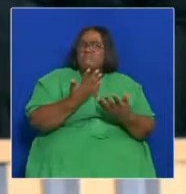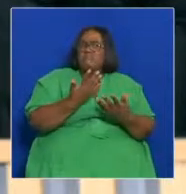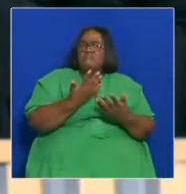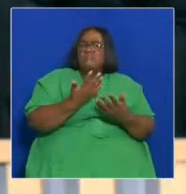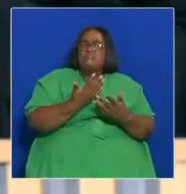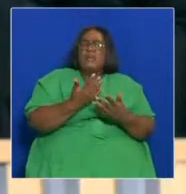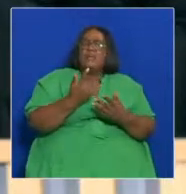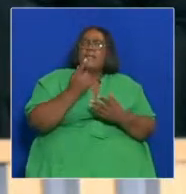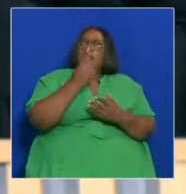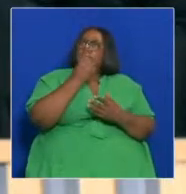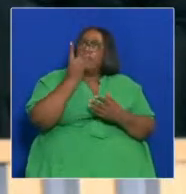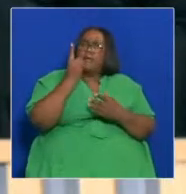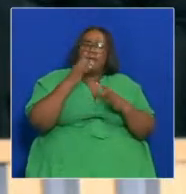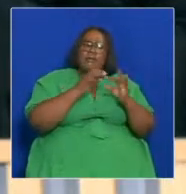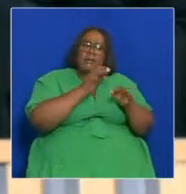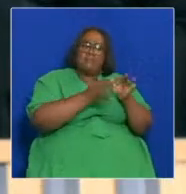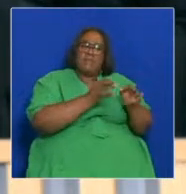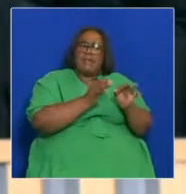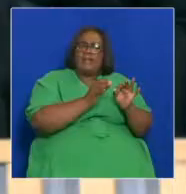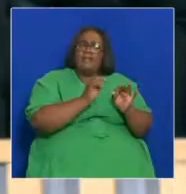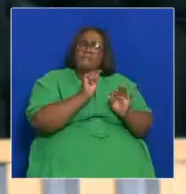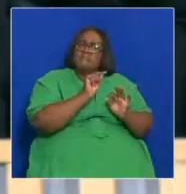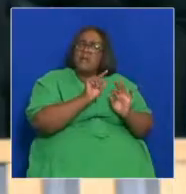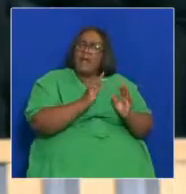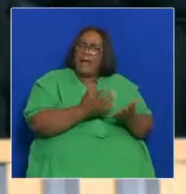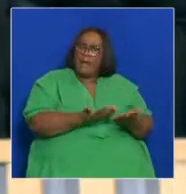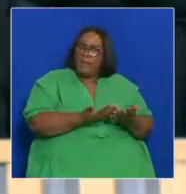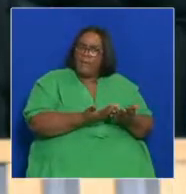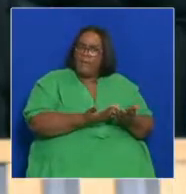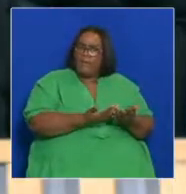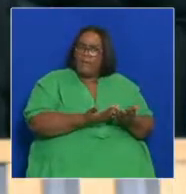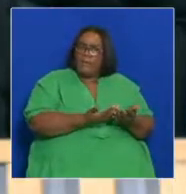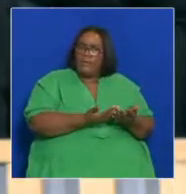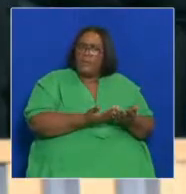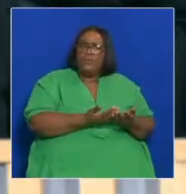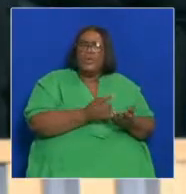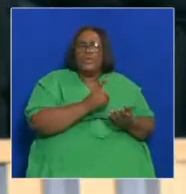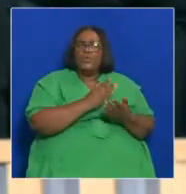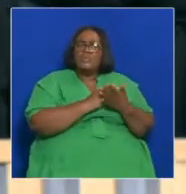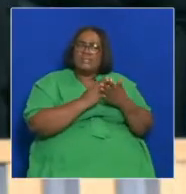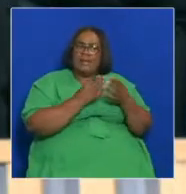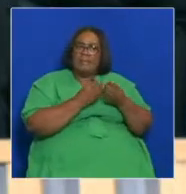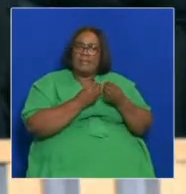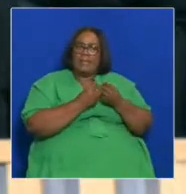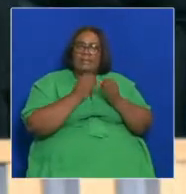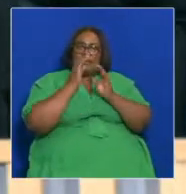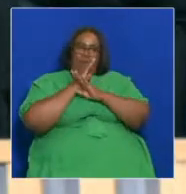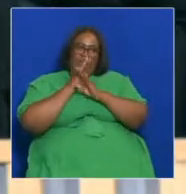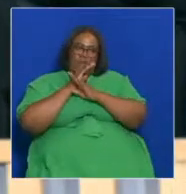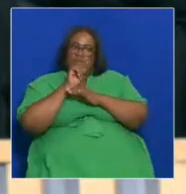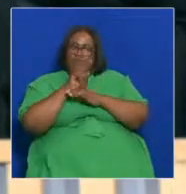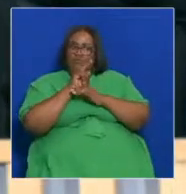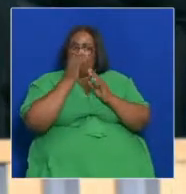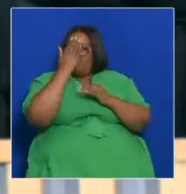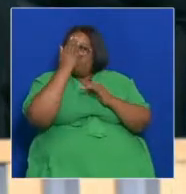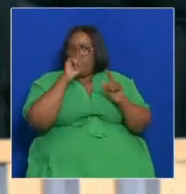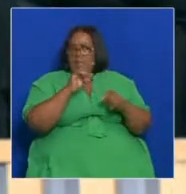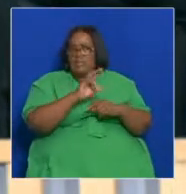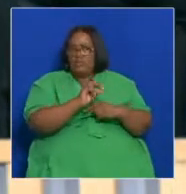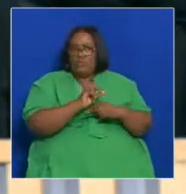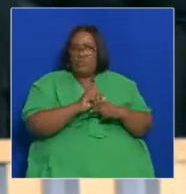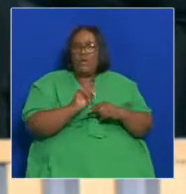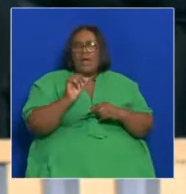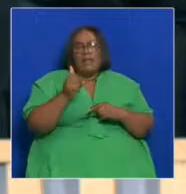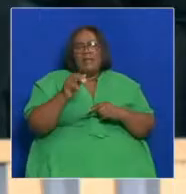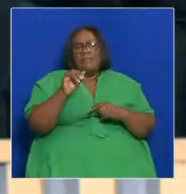you reconcile with, well, you can't know certain things. A DPP, another DDPP will know, but you can't know,